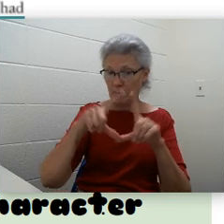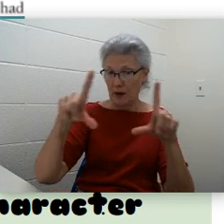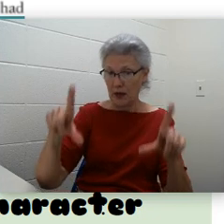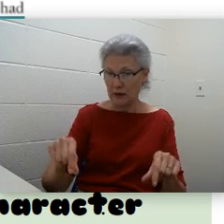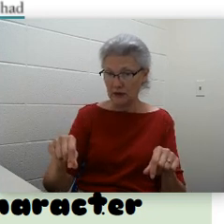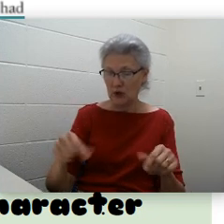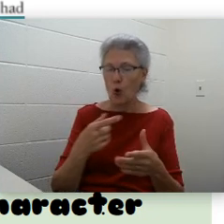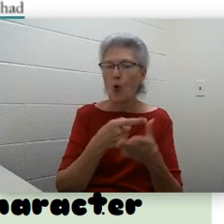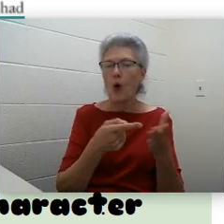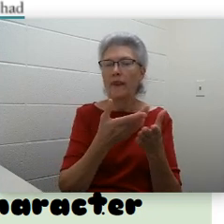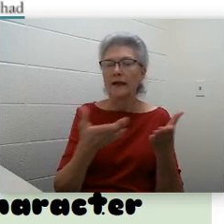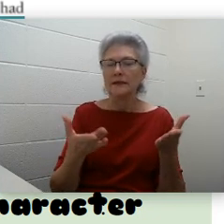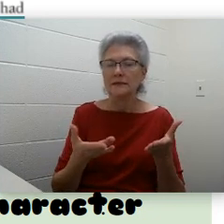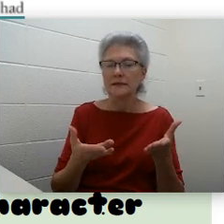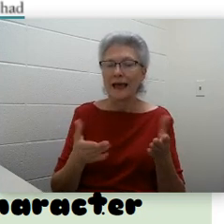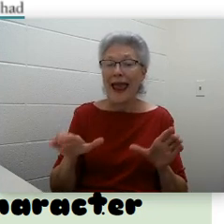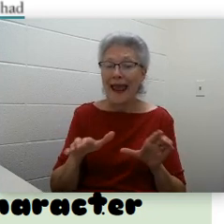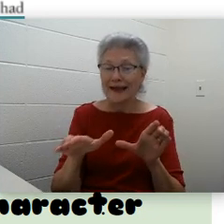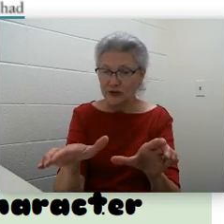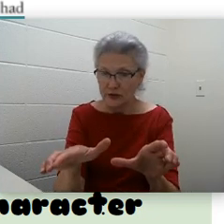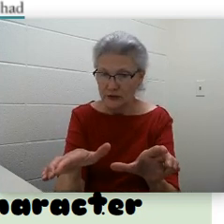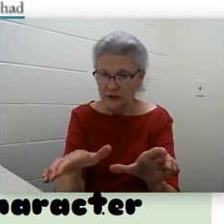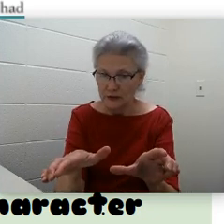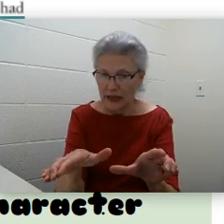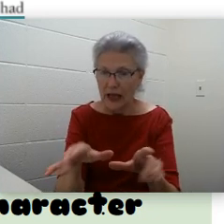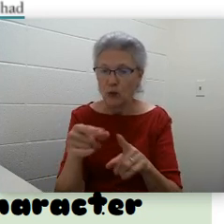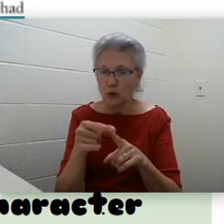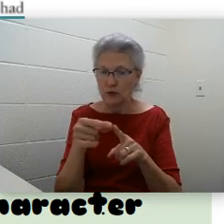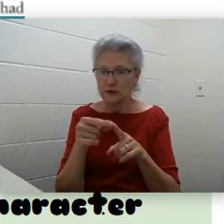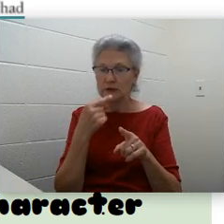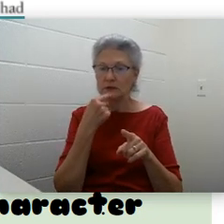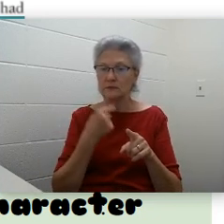character in the green box on the right.